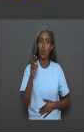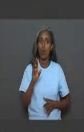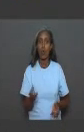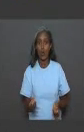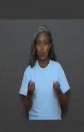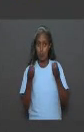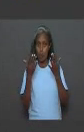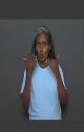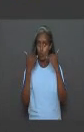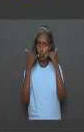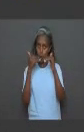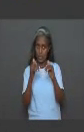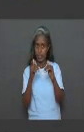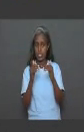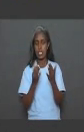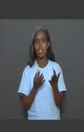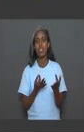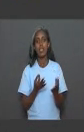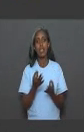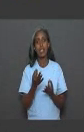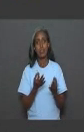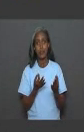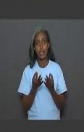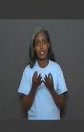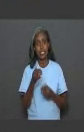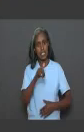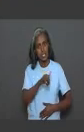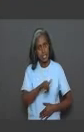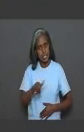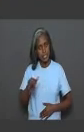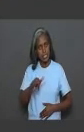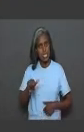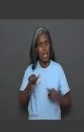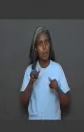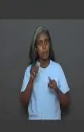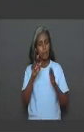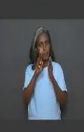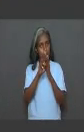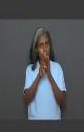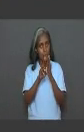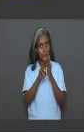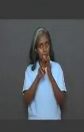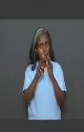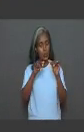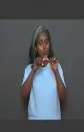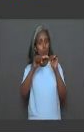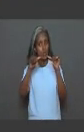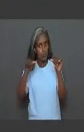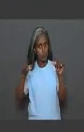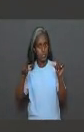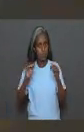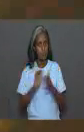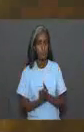more quantities expressed in the same unit of measurement.